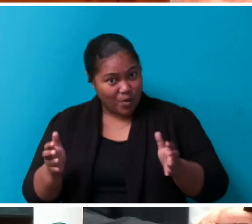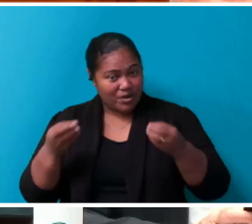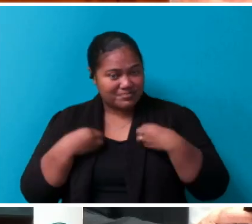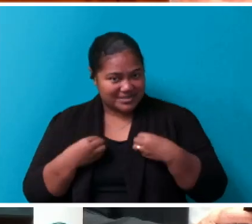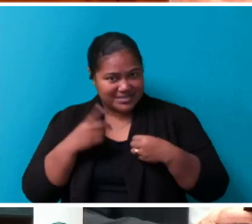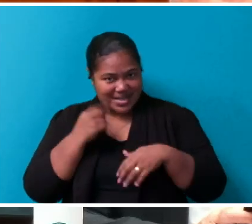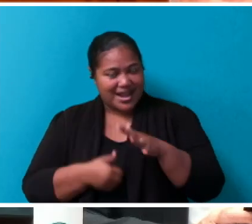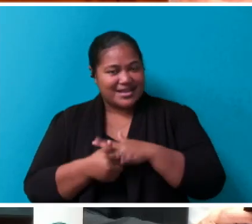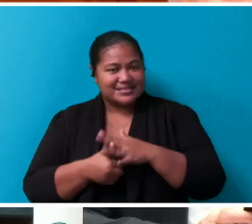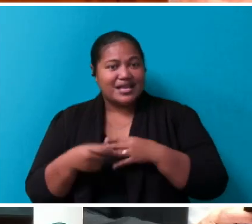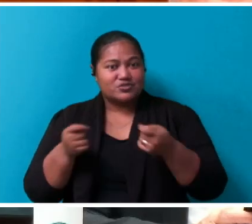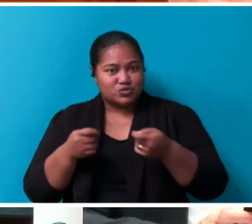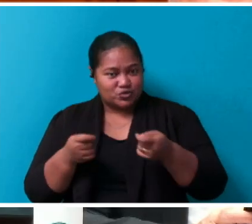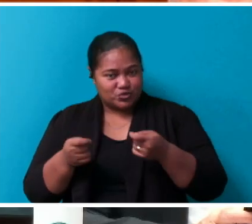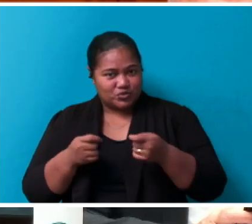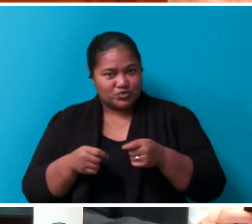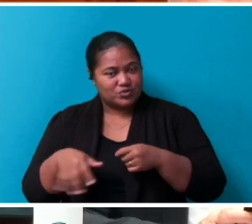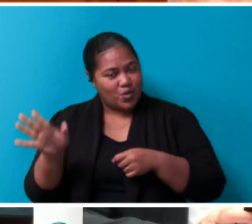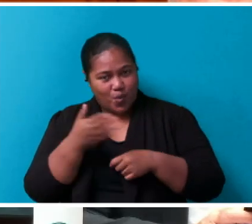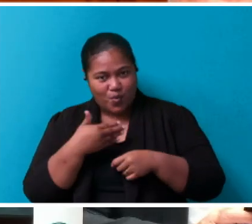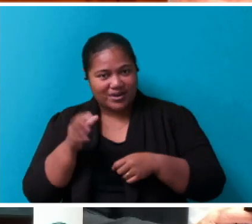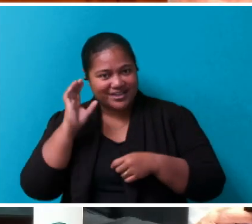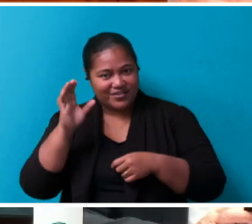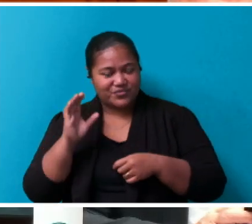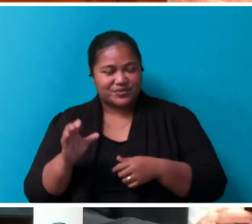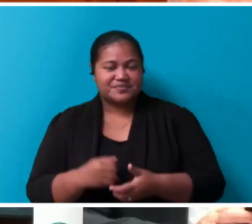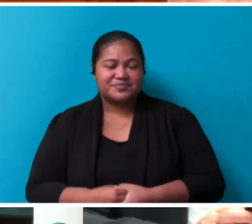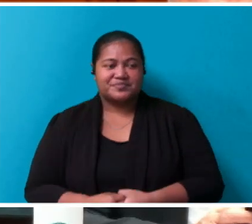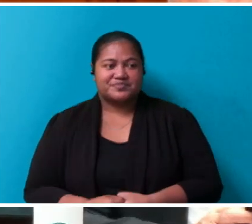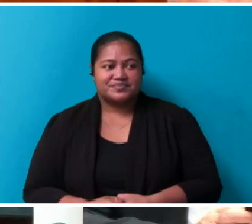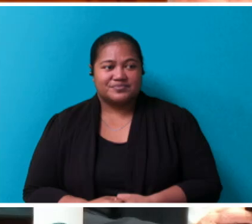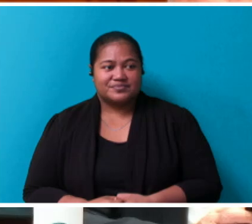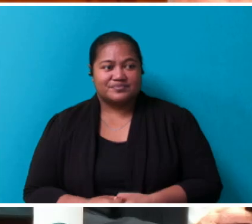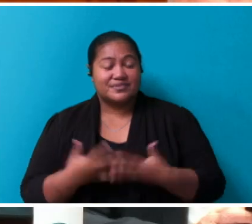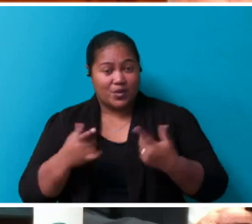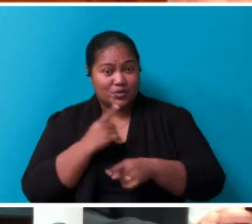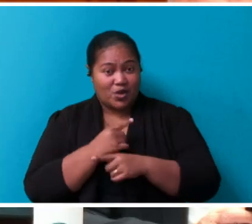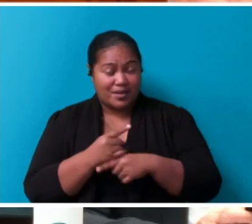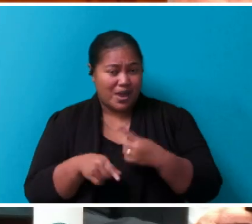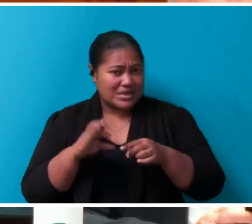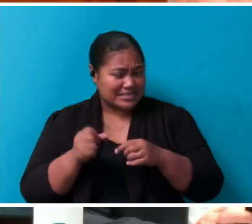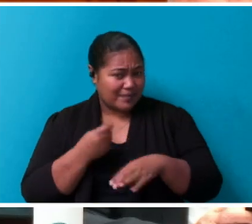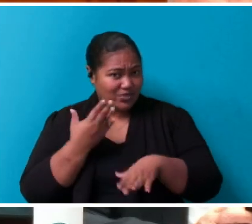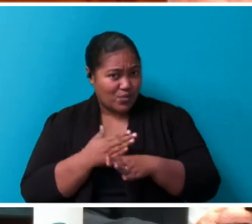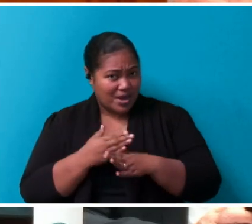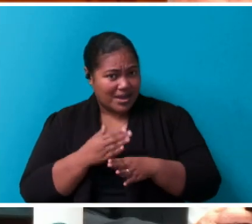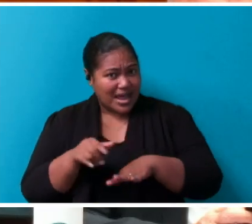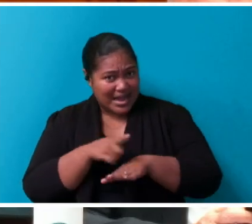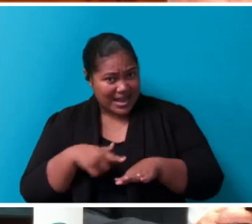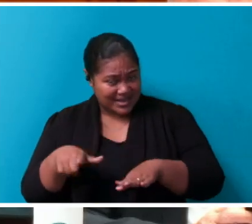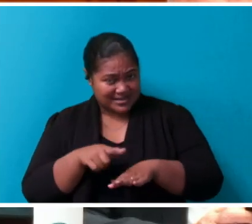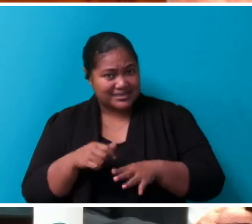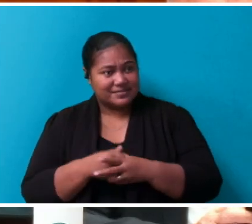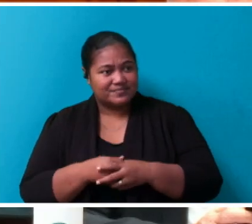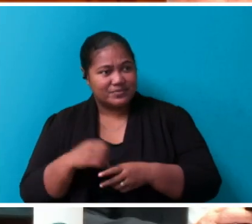and convenience stores around the country. Allow me to outline some of the key initiatives led and facilitated by